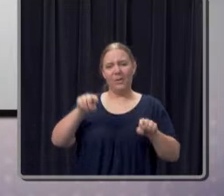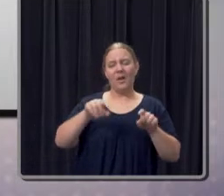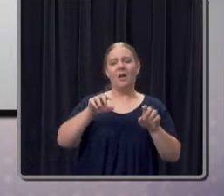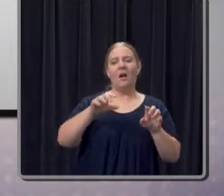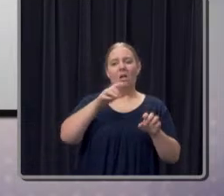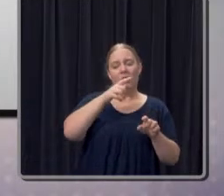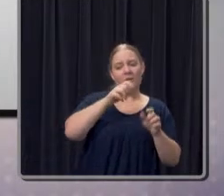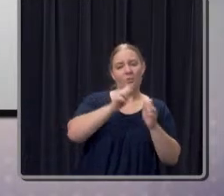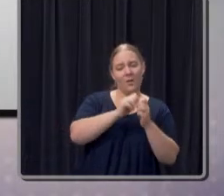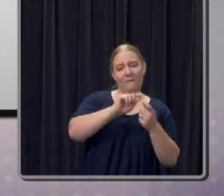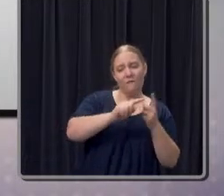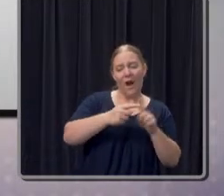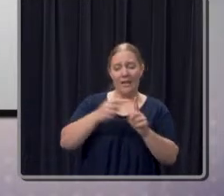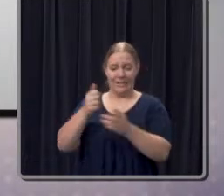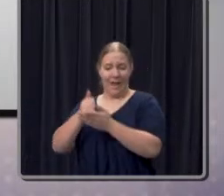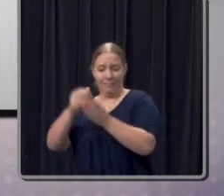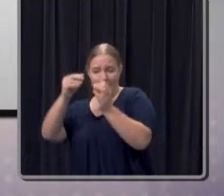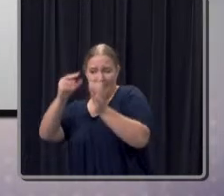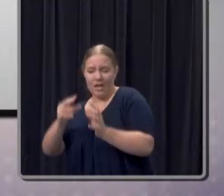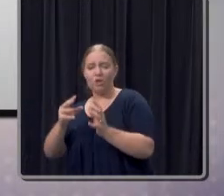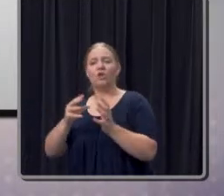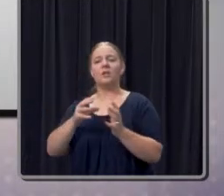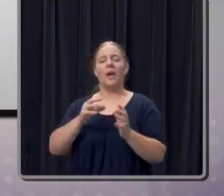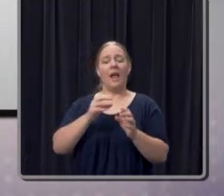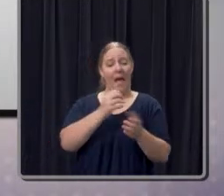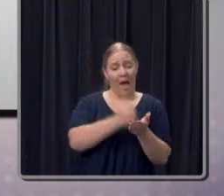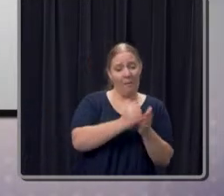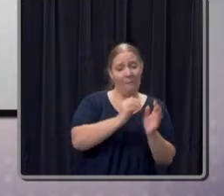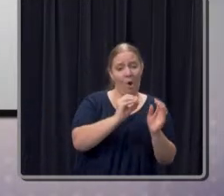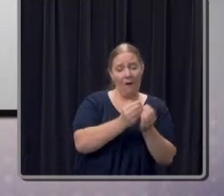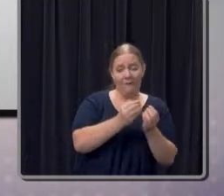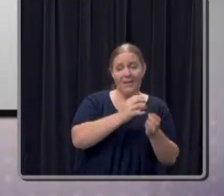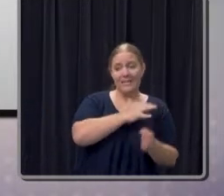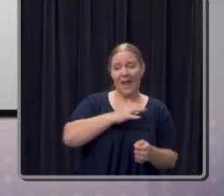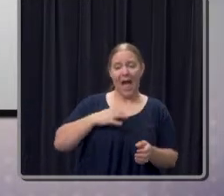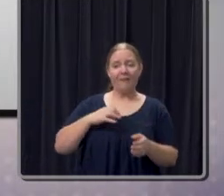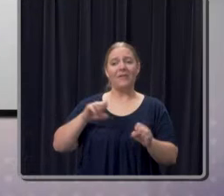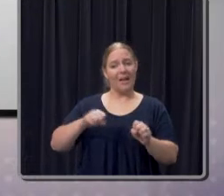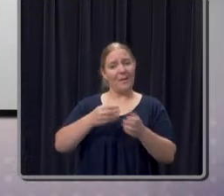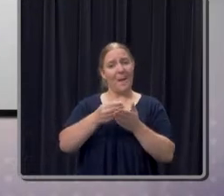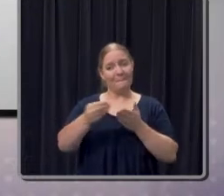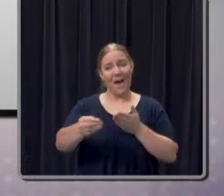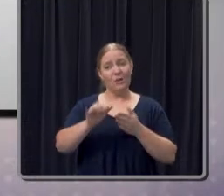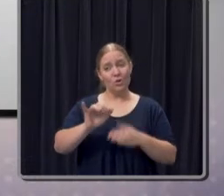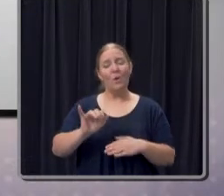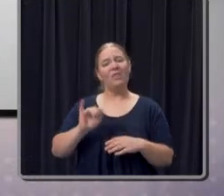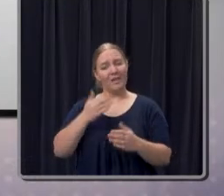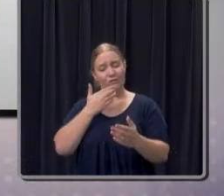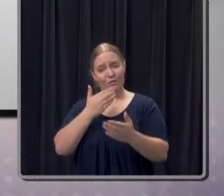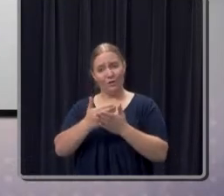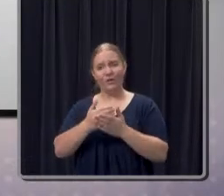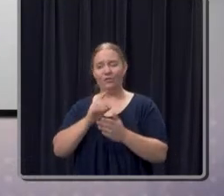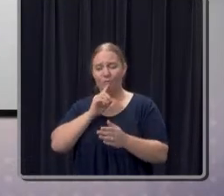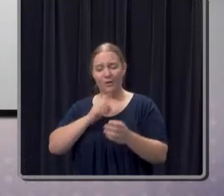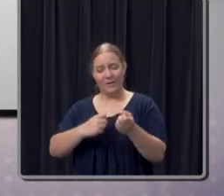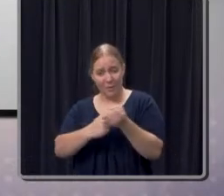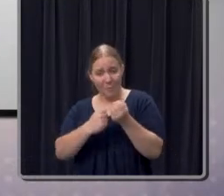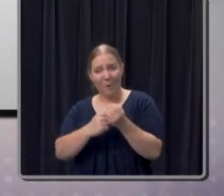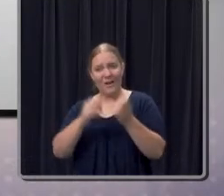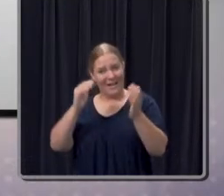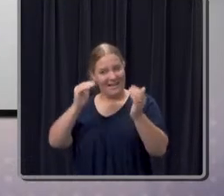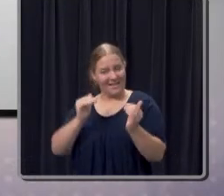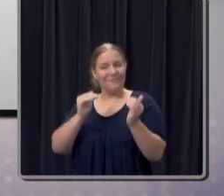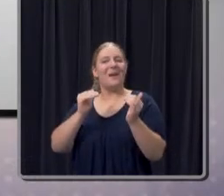friends. They can help out teachers and help out our office staff. And that has been just a good way to kind of reinforce those